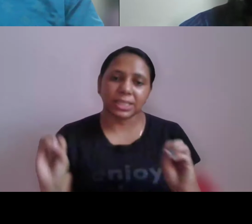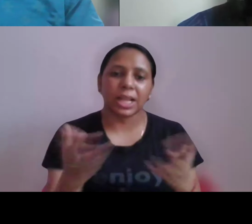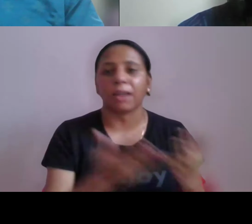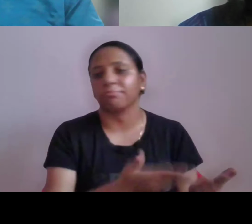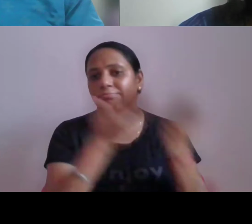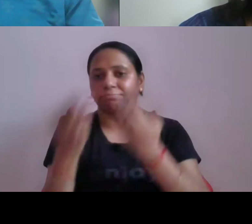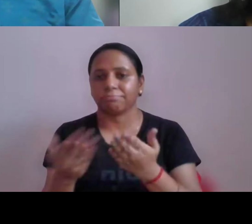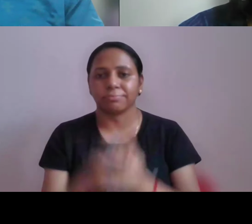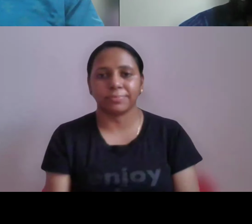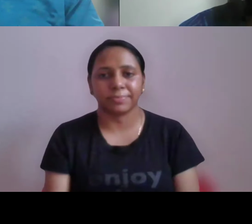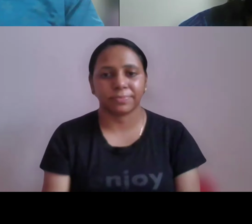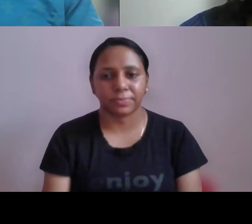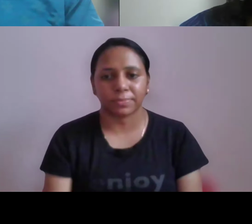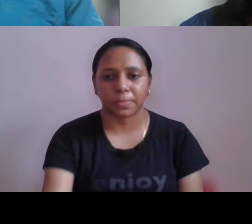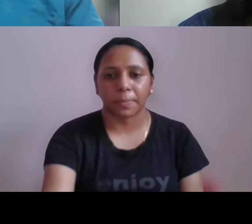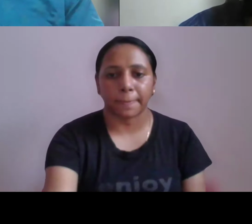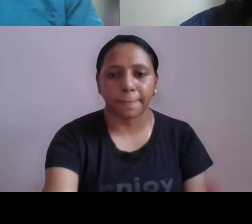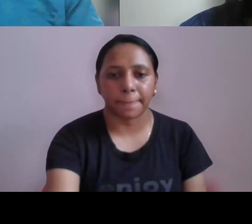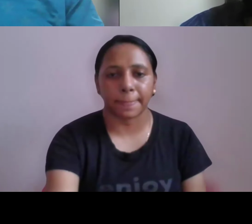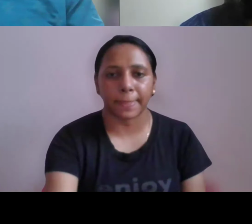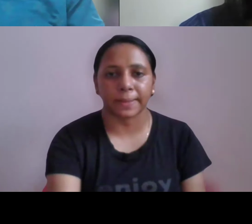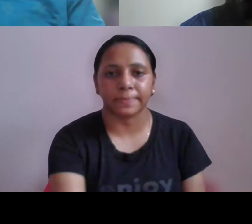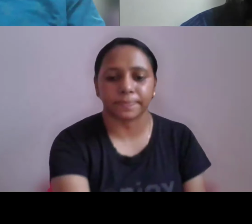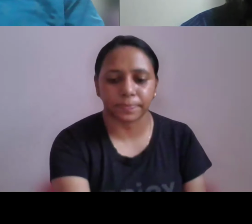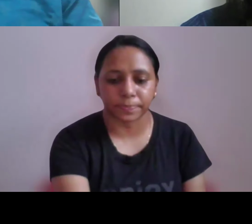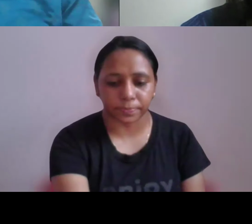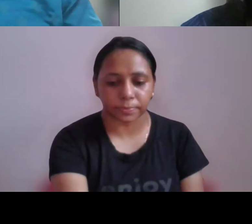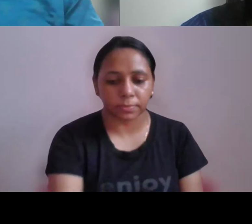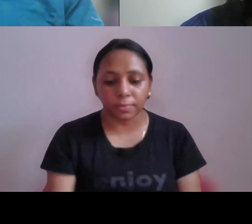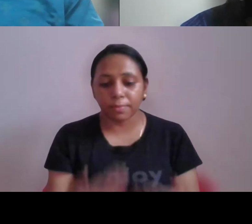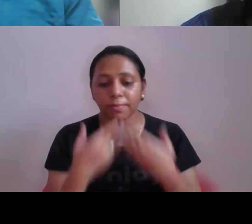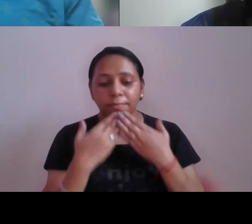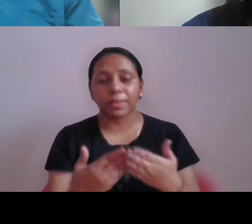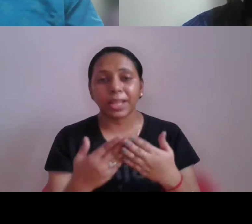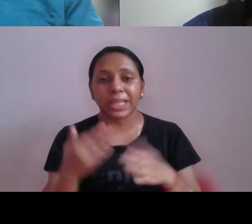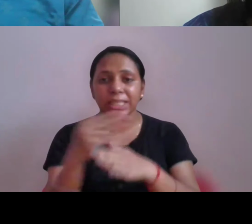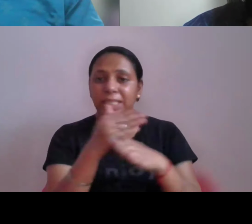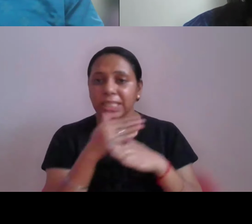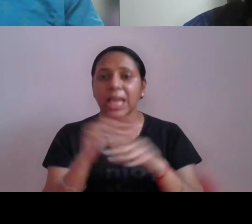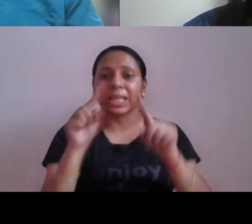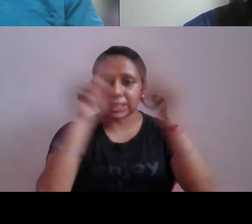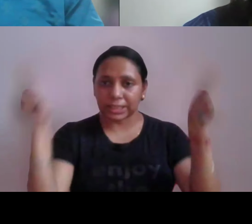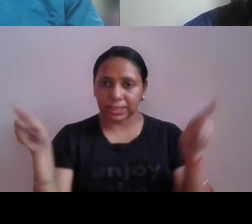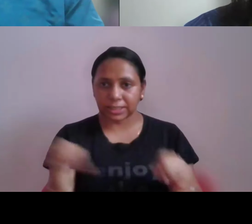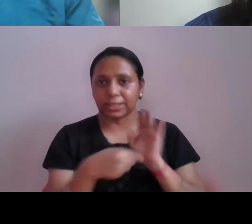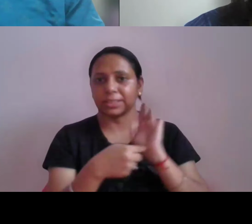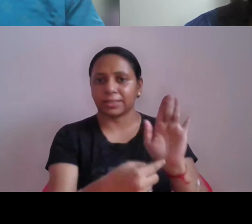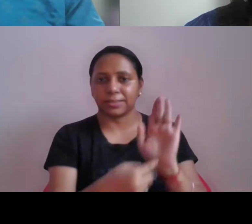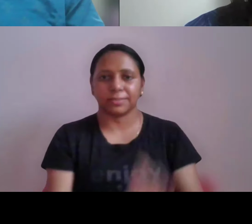you, Chitra. Thank you very much, Titiksha. Let me start sharing my screen.